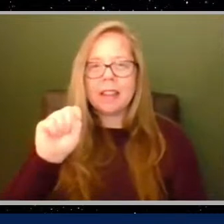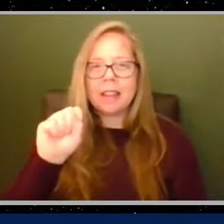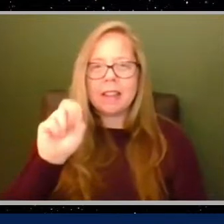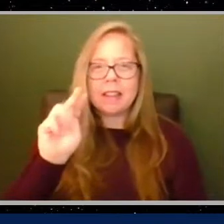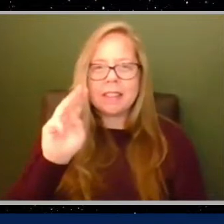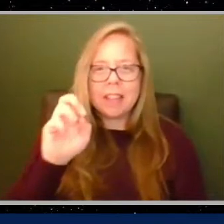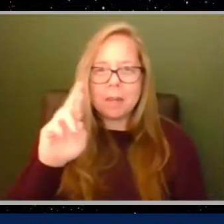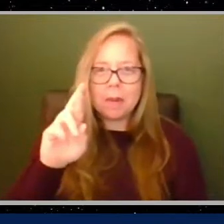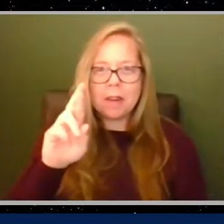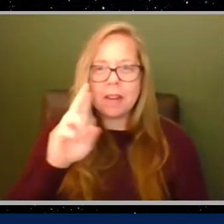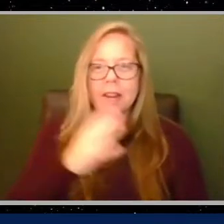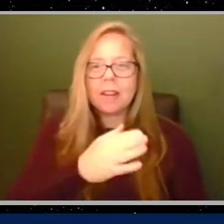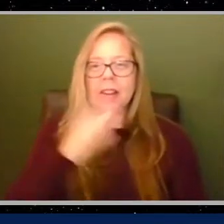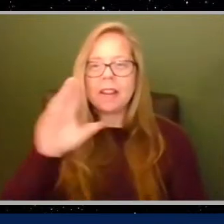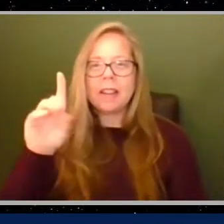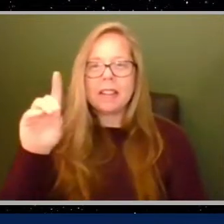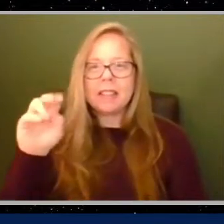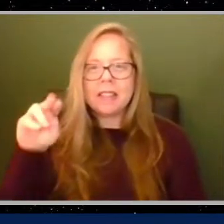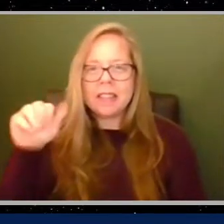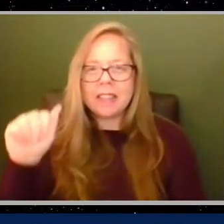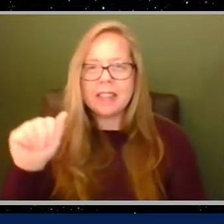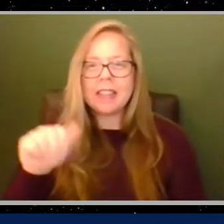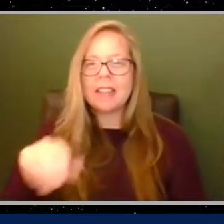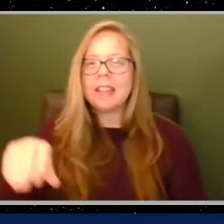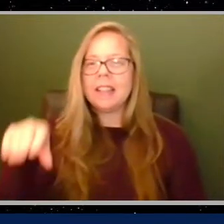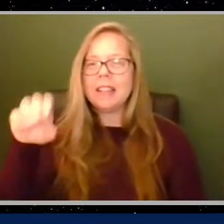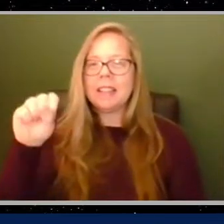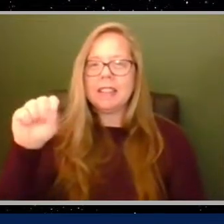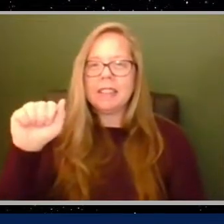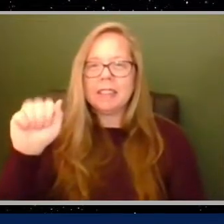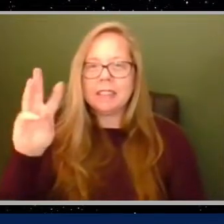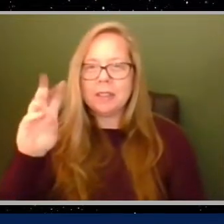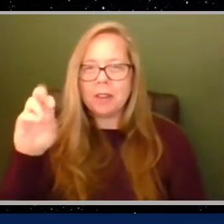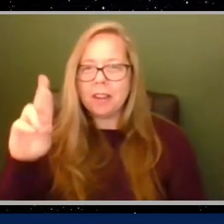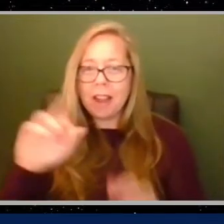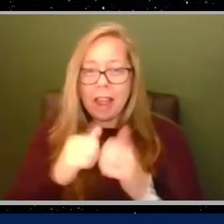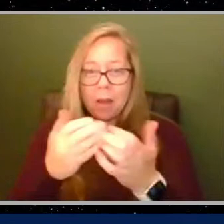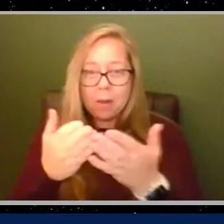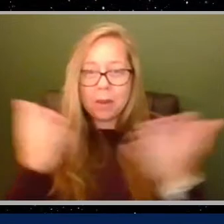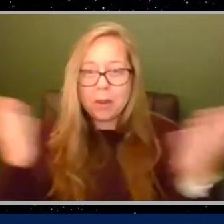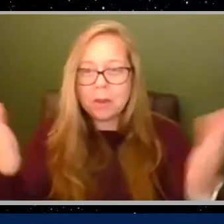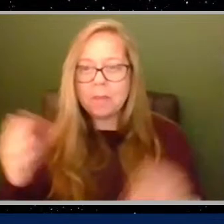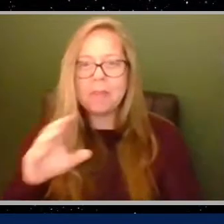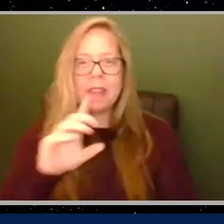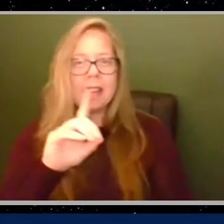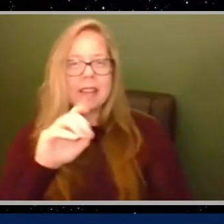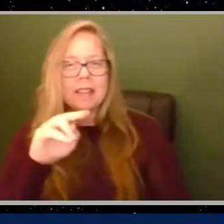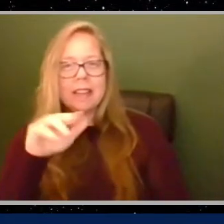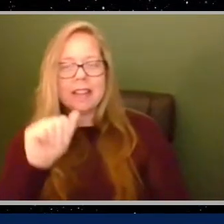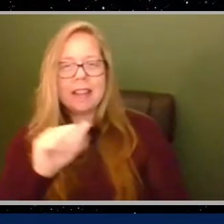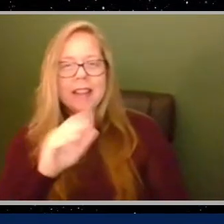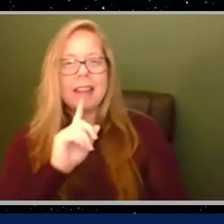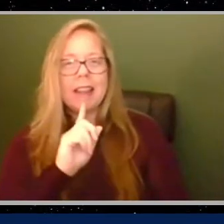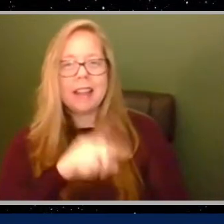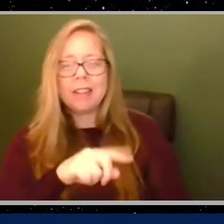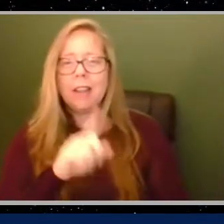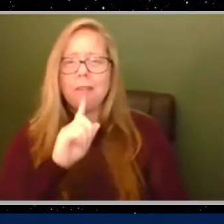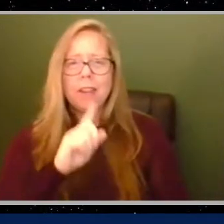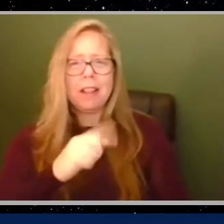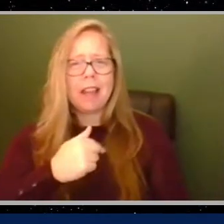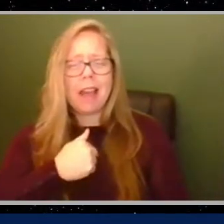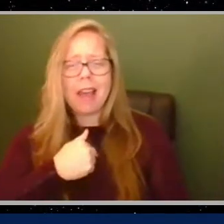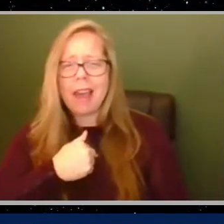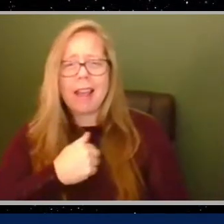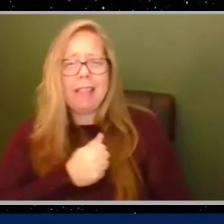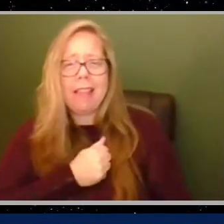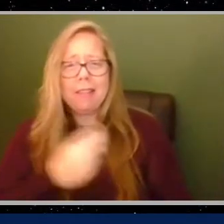doing? We are doing pretty good. I'm just entertained by watching you, work your magic behind